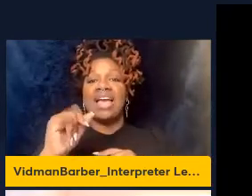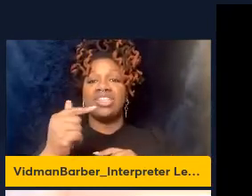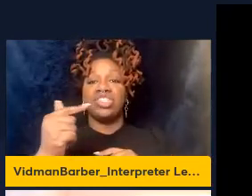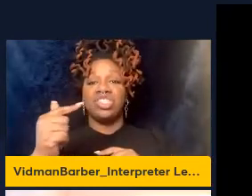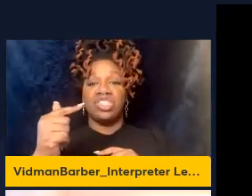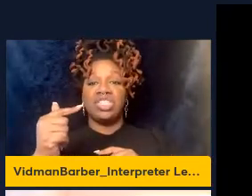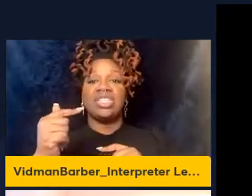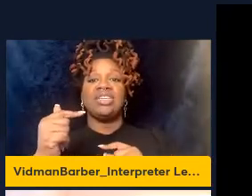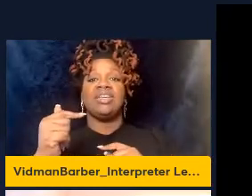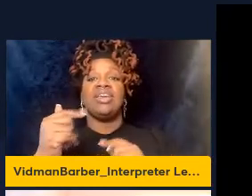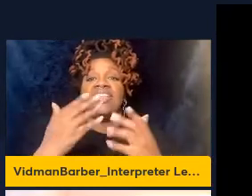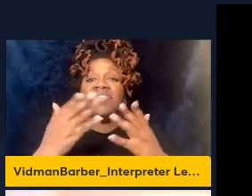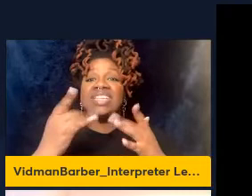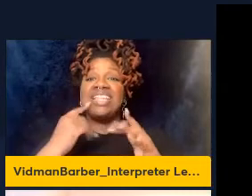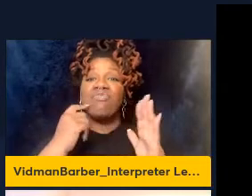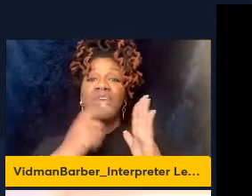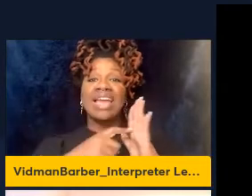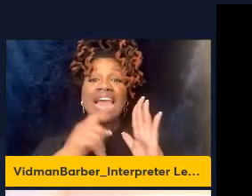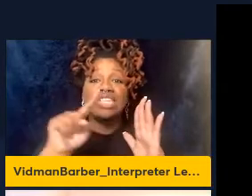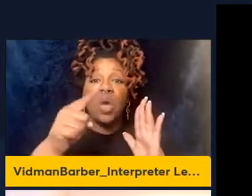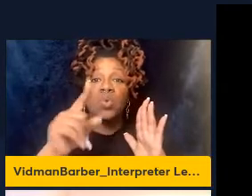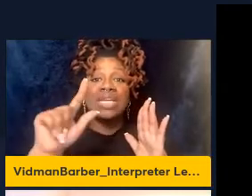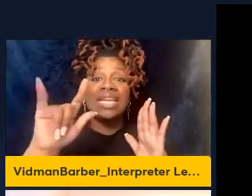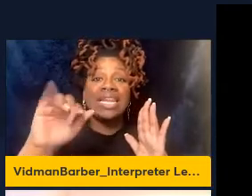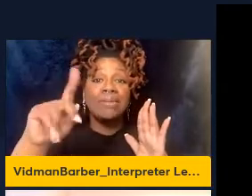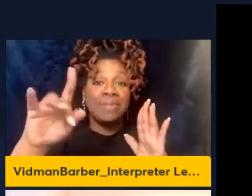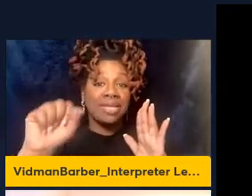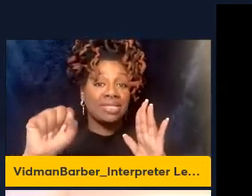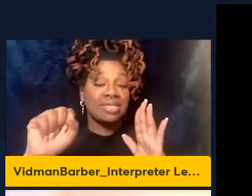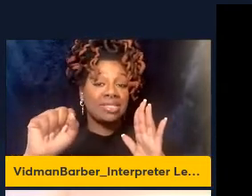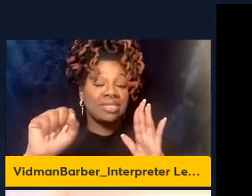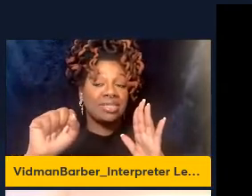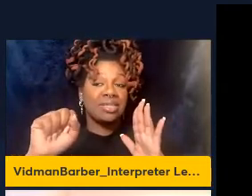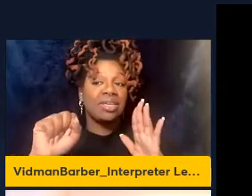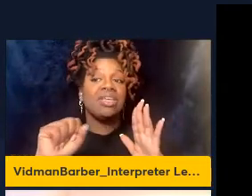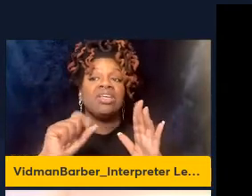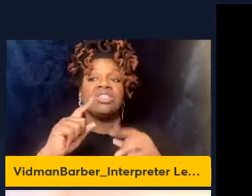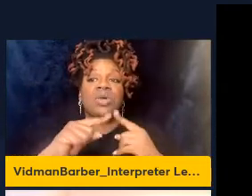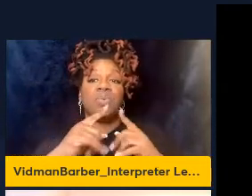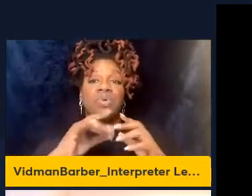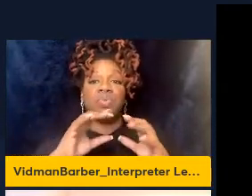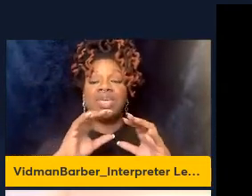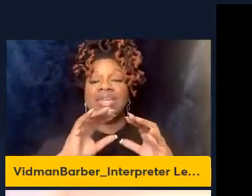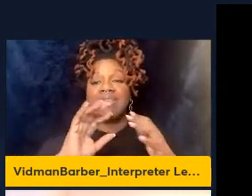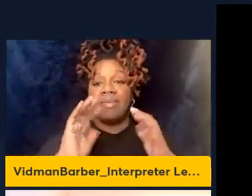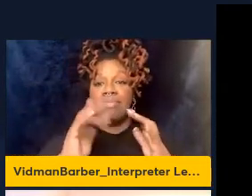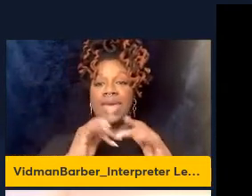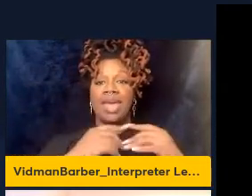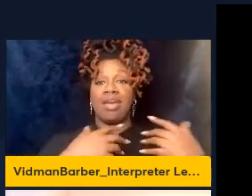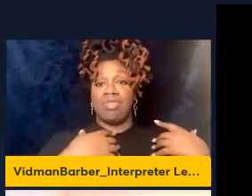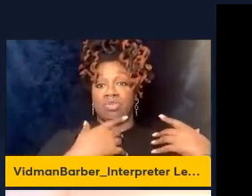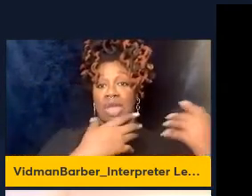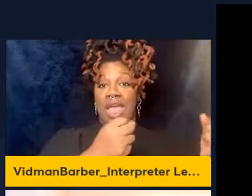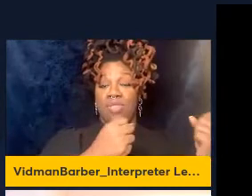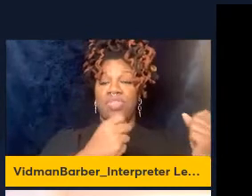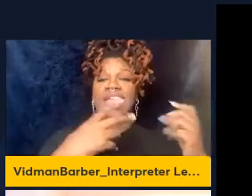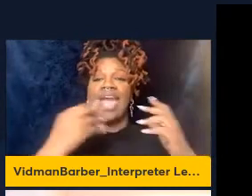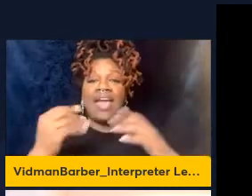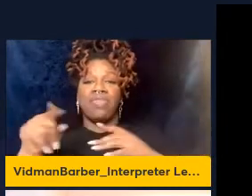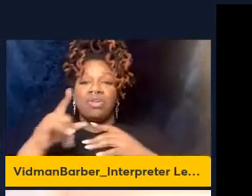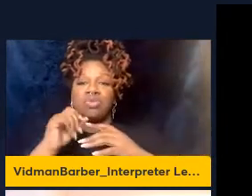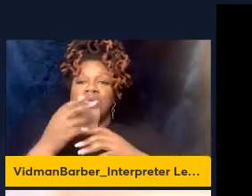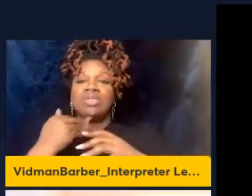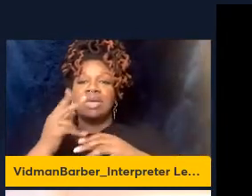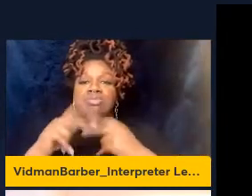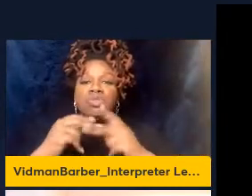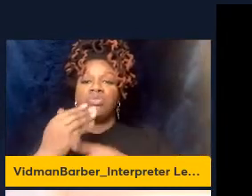plain lipids in the serum. So when we did a whole entire panel of healthy versus those with and without type 2 diabetes, some very, very cool new